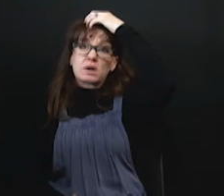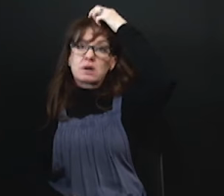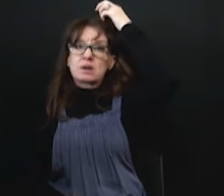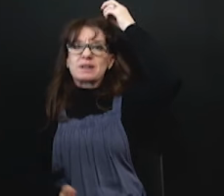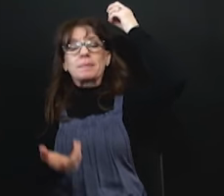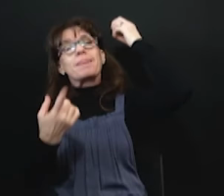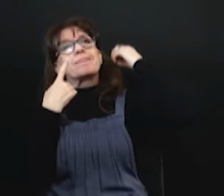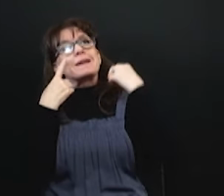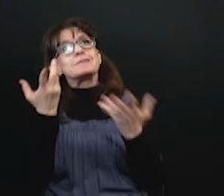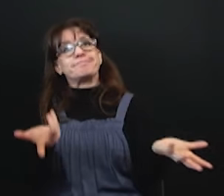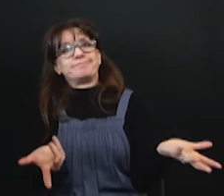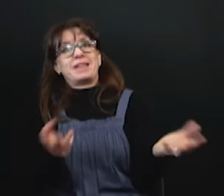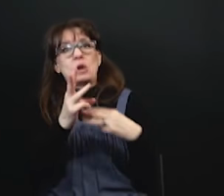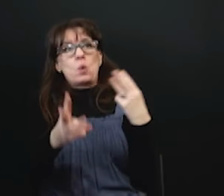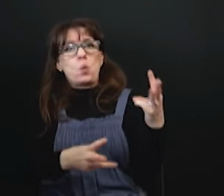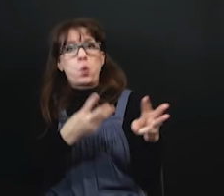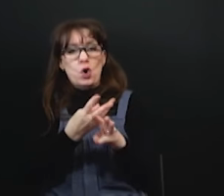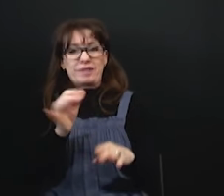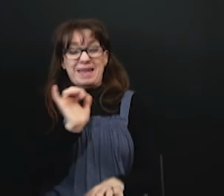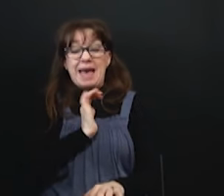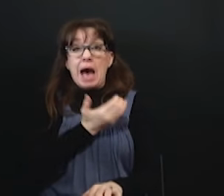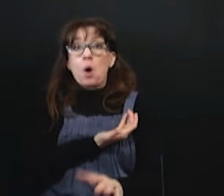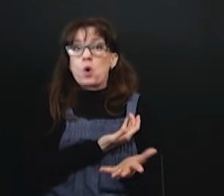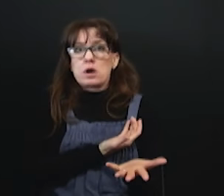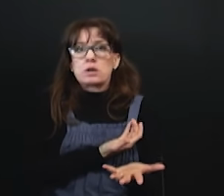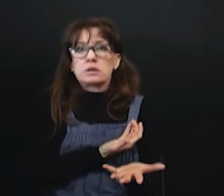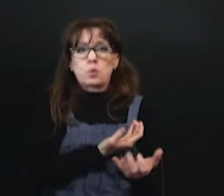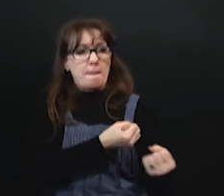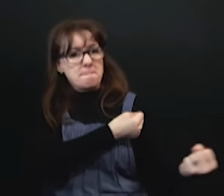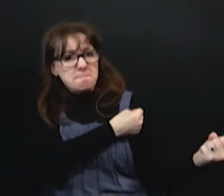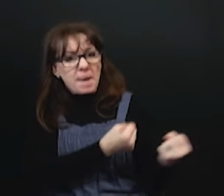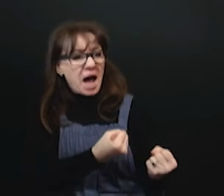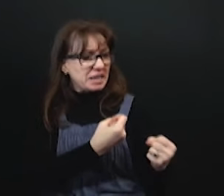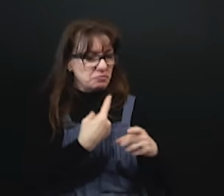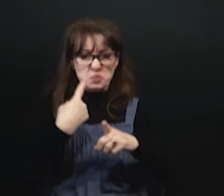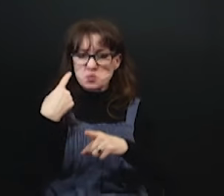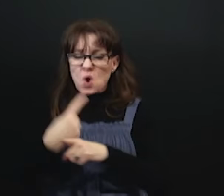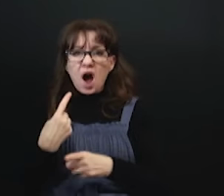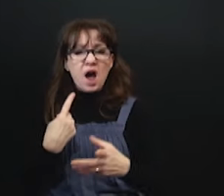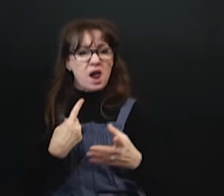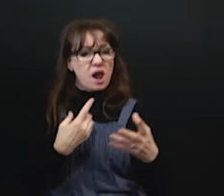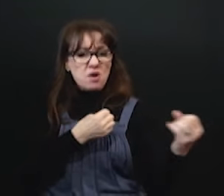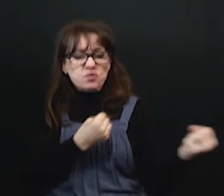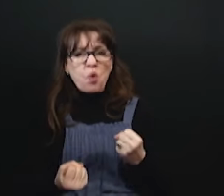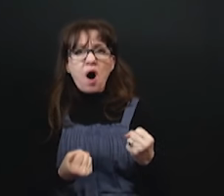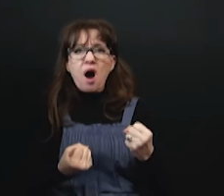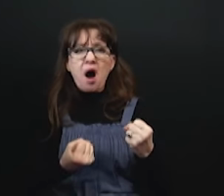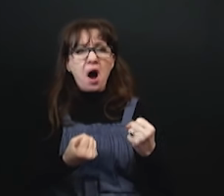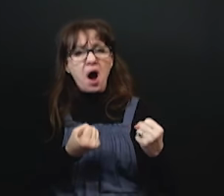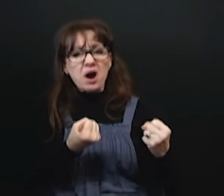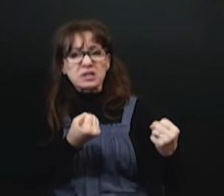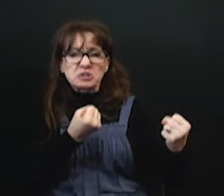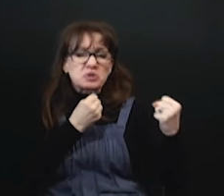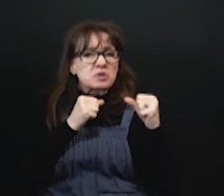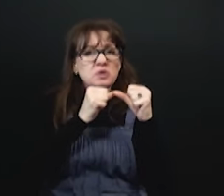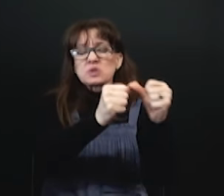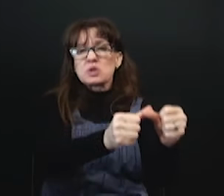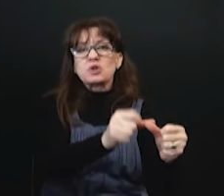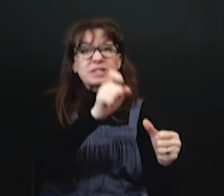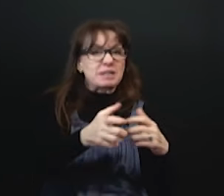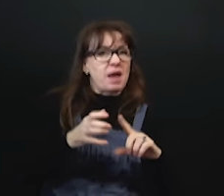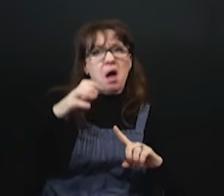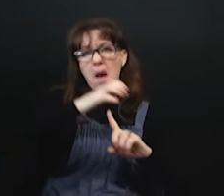I mean, think about it. In a world like ours where might makes right and only the strong survive, you better be the best,